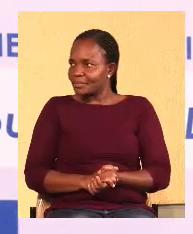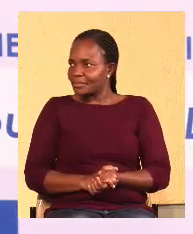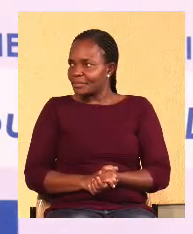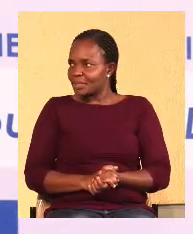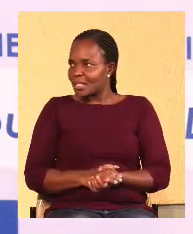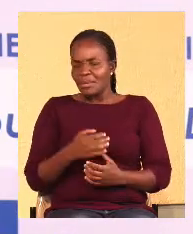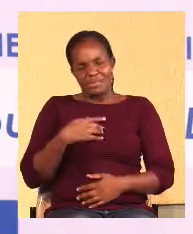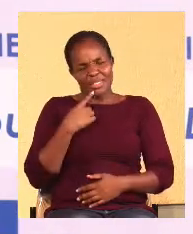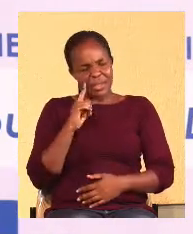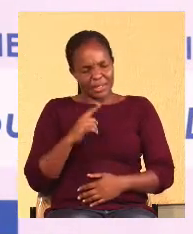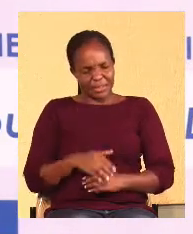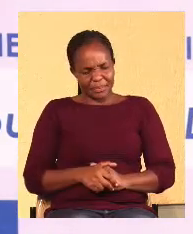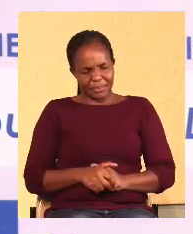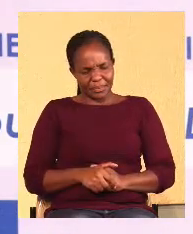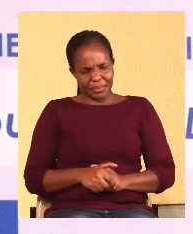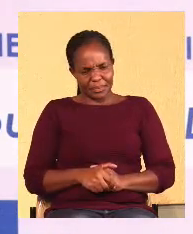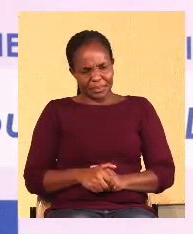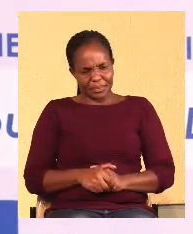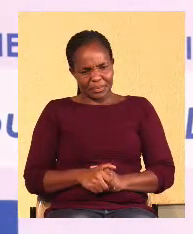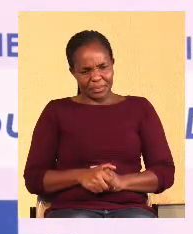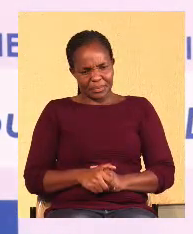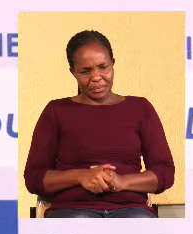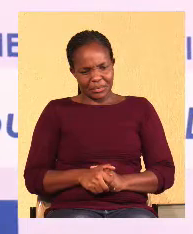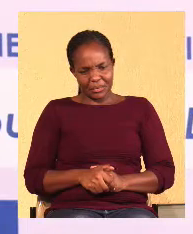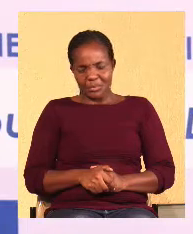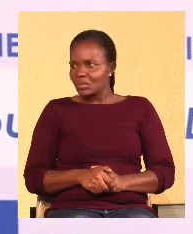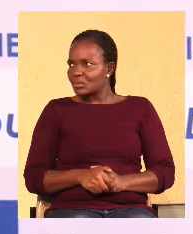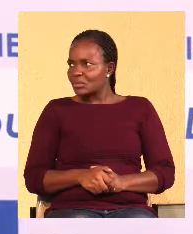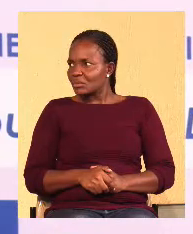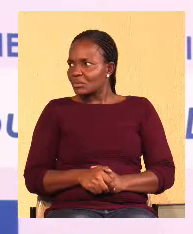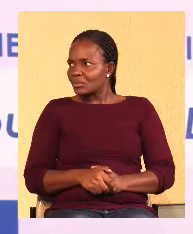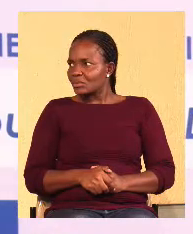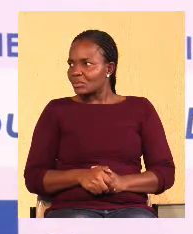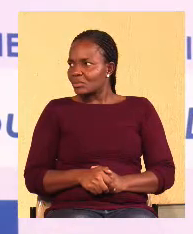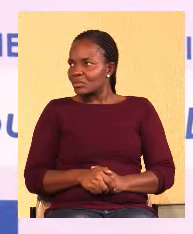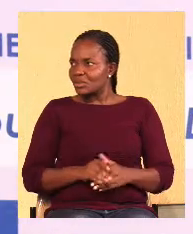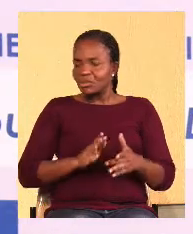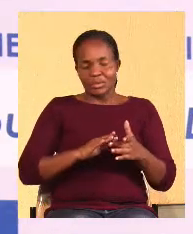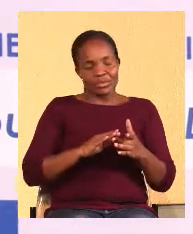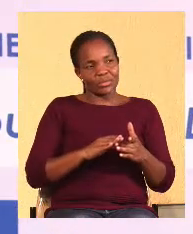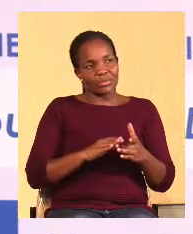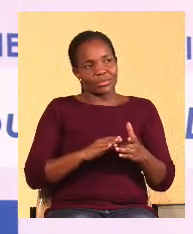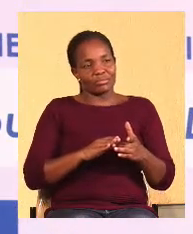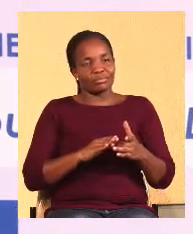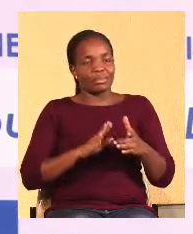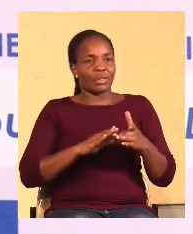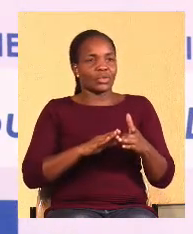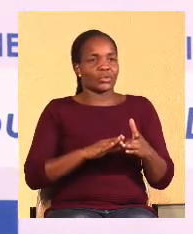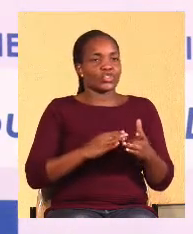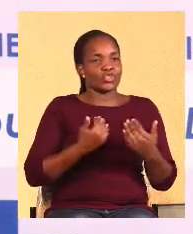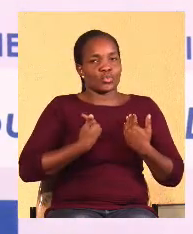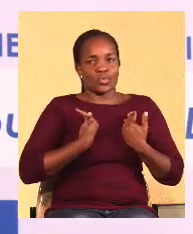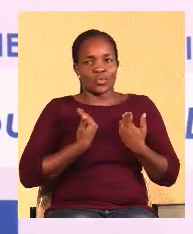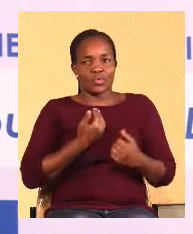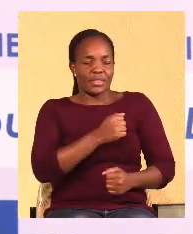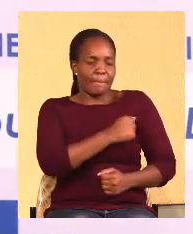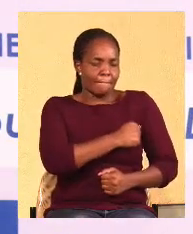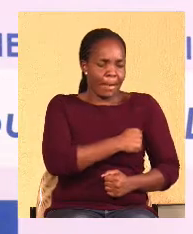I must say it pertains more to your very honored mothers and fathers. Because these Tate